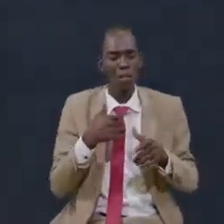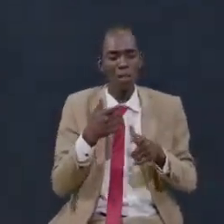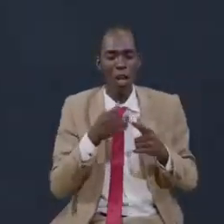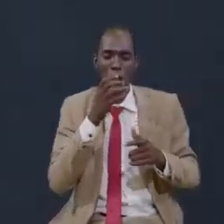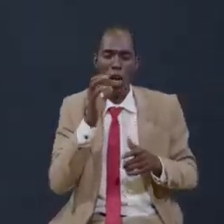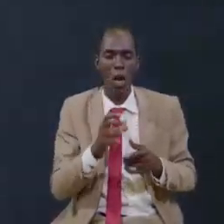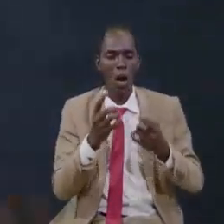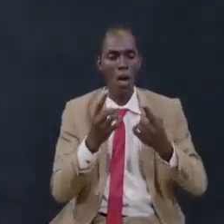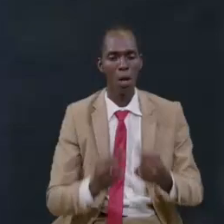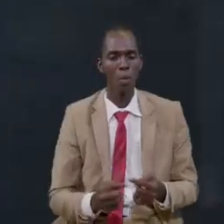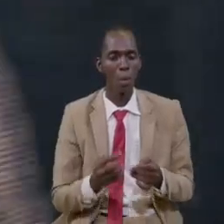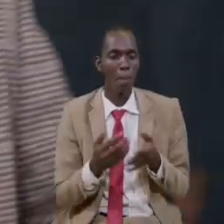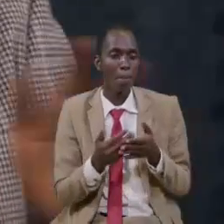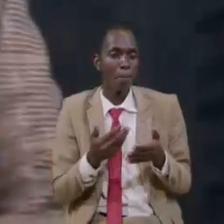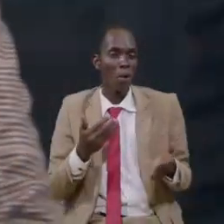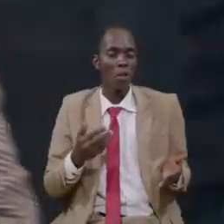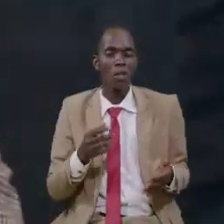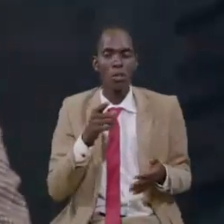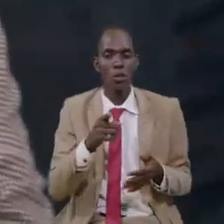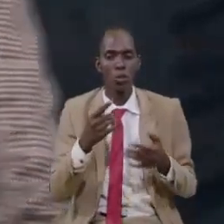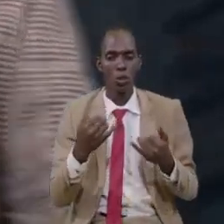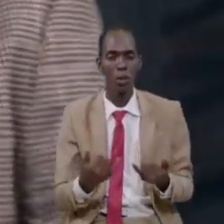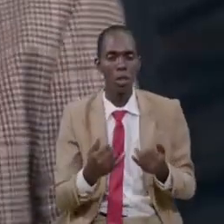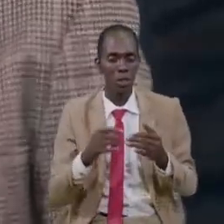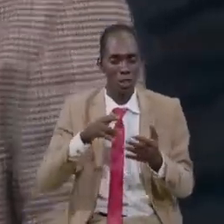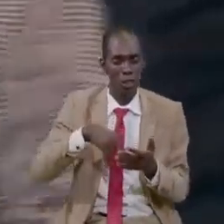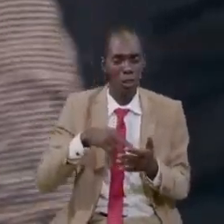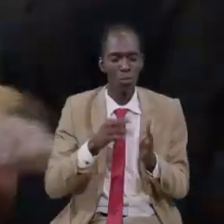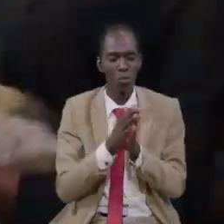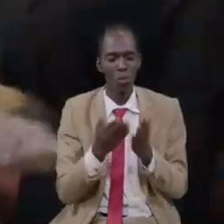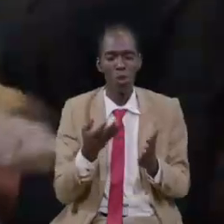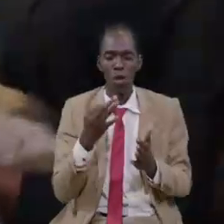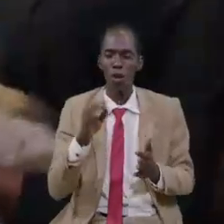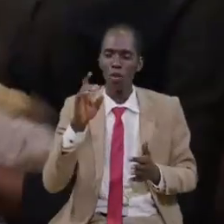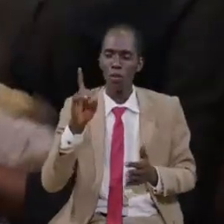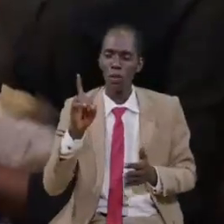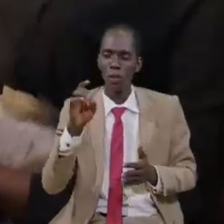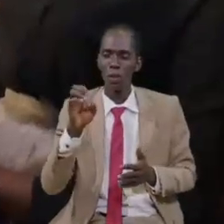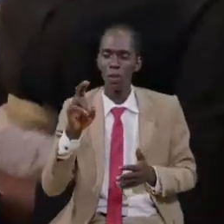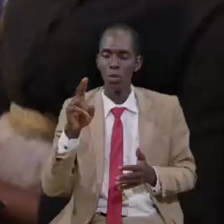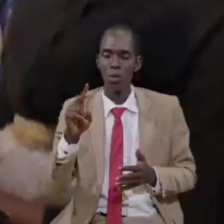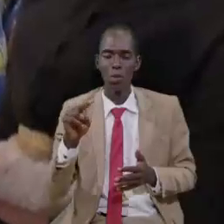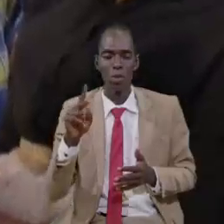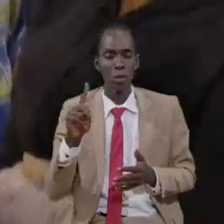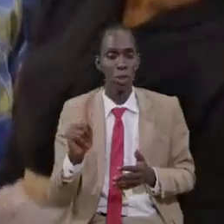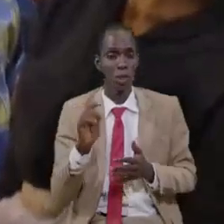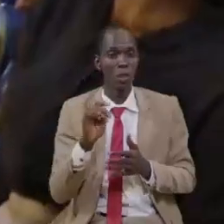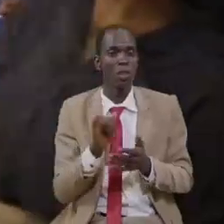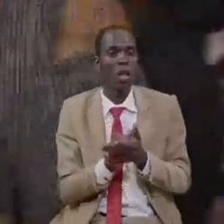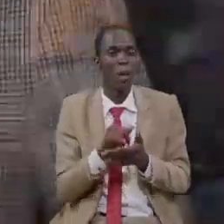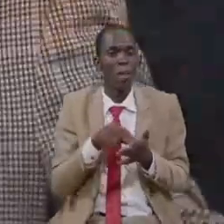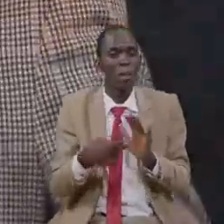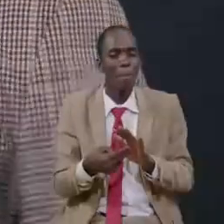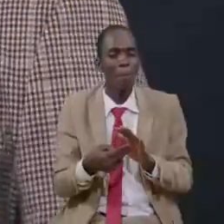you now come to Deuteronomy chapter 28, that the people that will not follow the law of